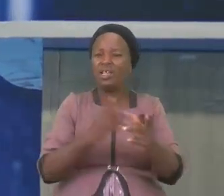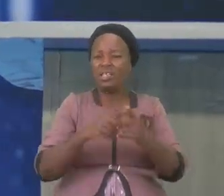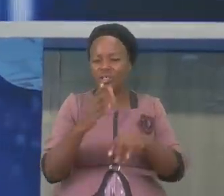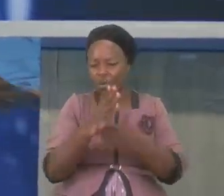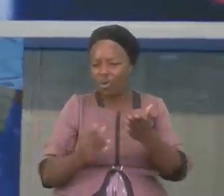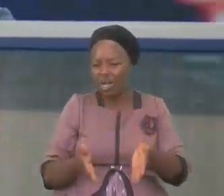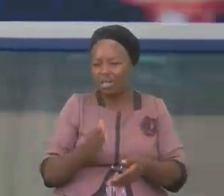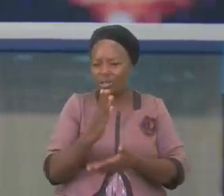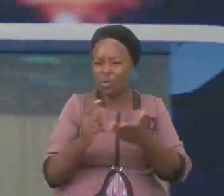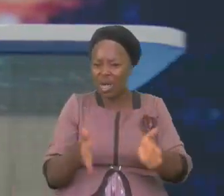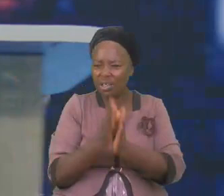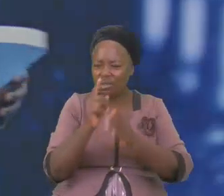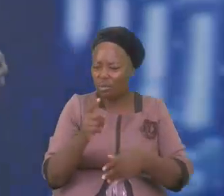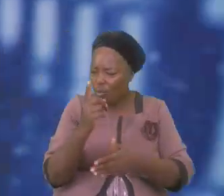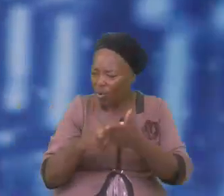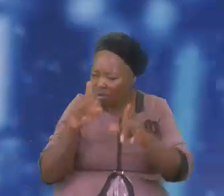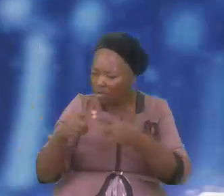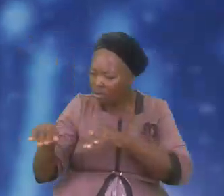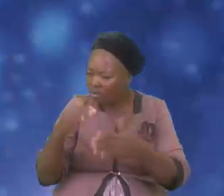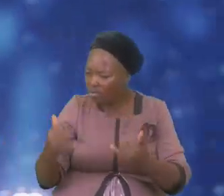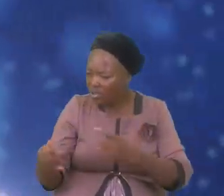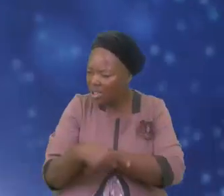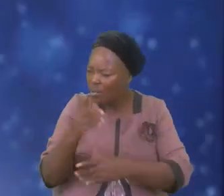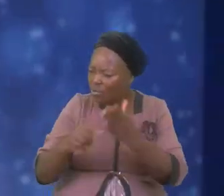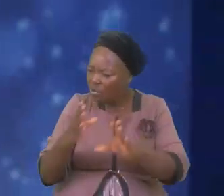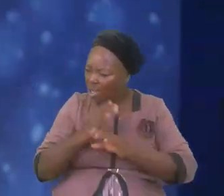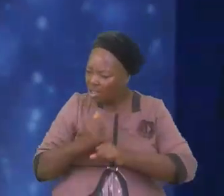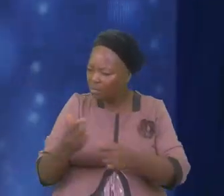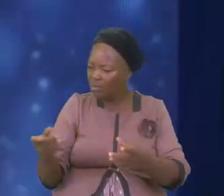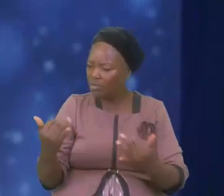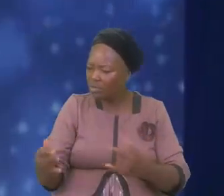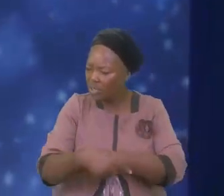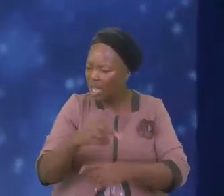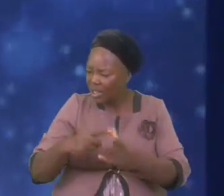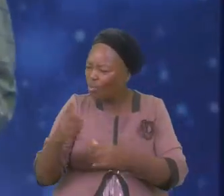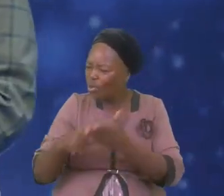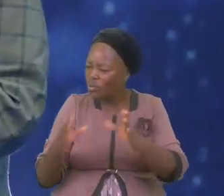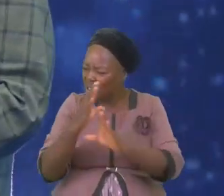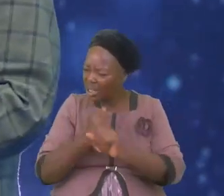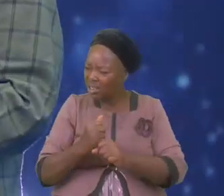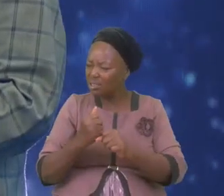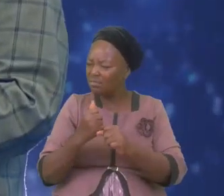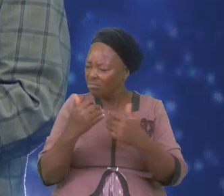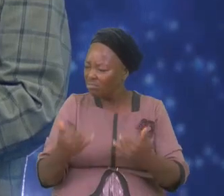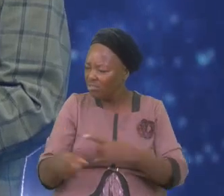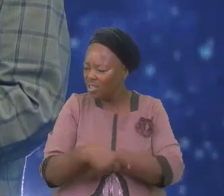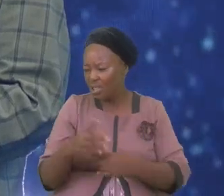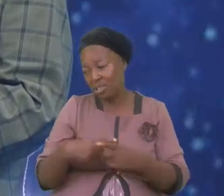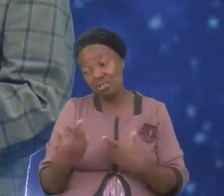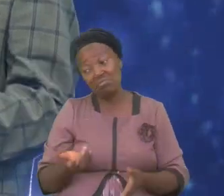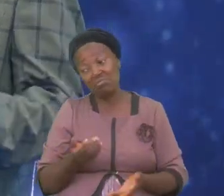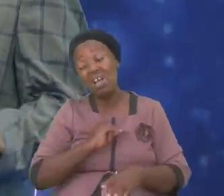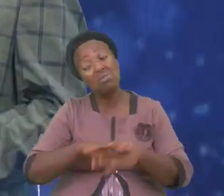achieve today? And what are you going to get today? You say, I don't know. Even though I've just got up today, I'm so tired, I'm so